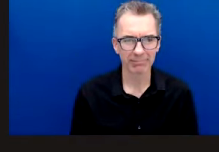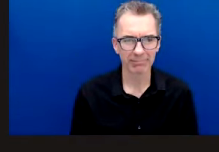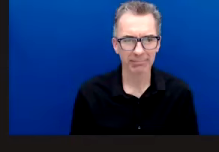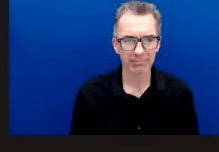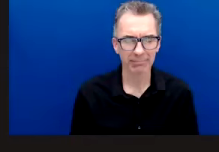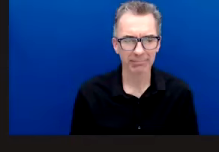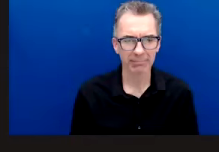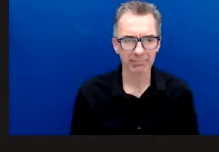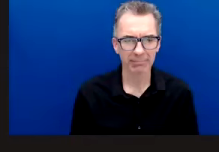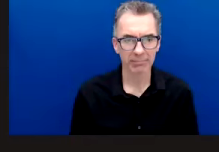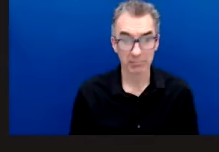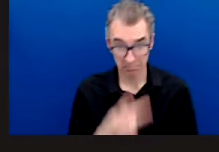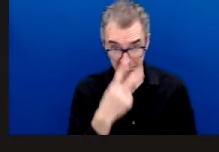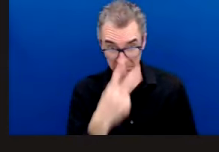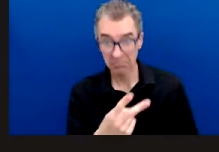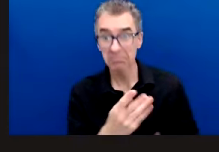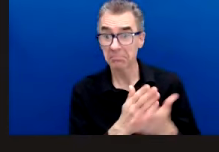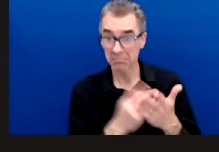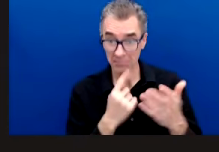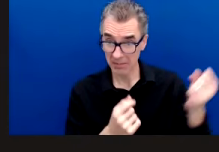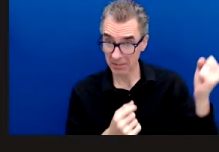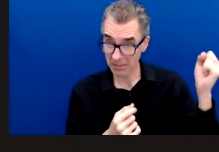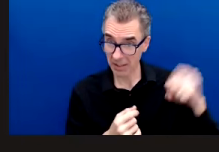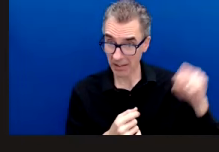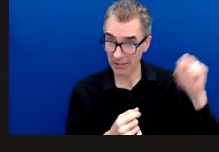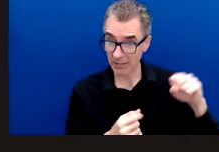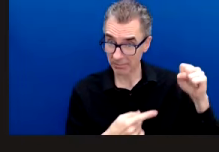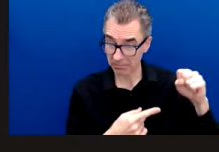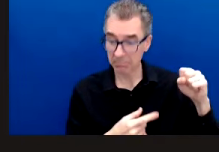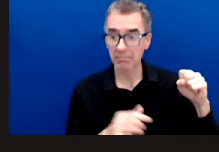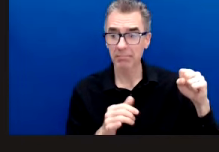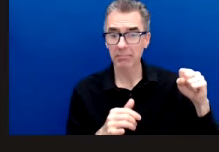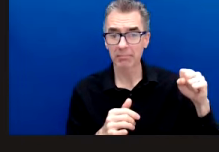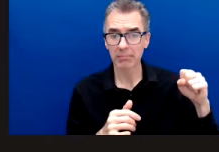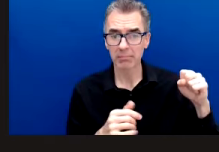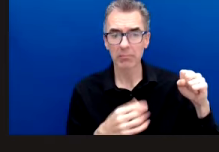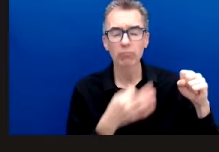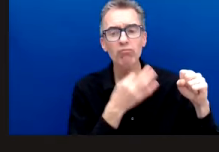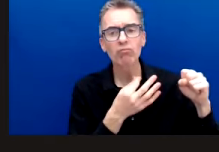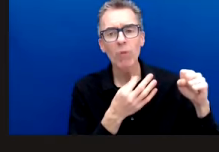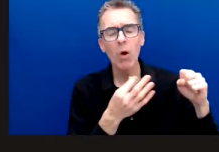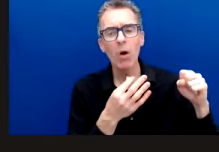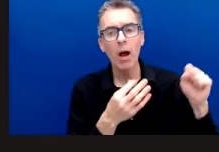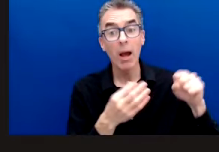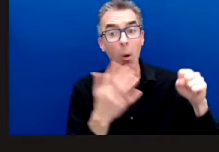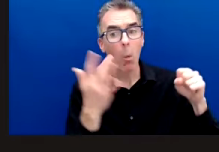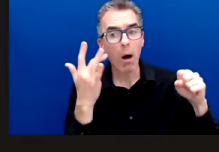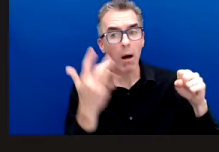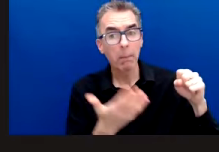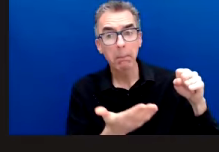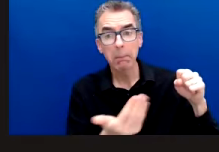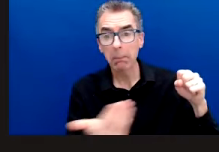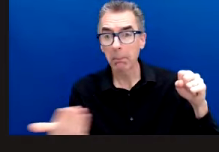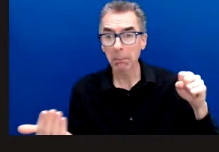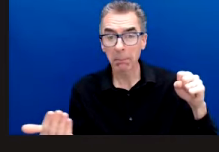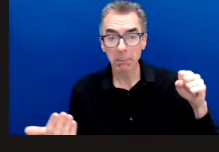Okay, so we see some yeses in the comments. Why do you say yes? Or can there be a little bit